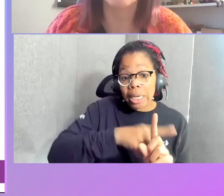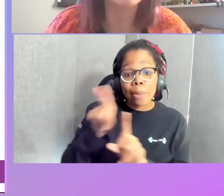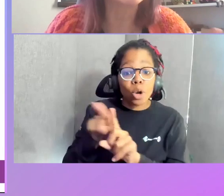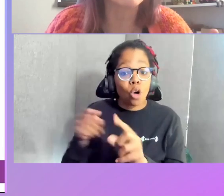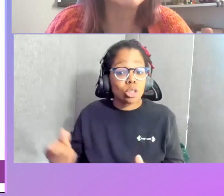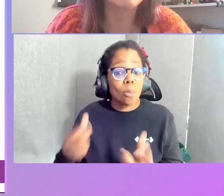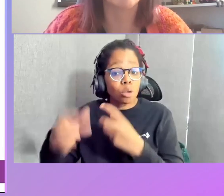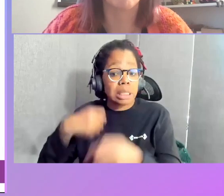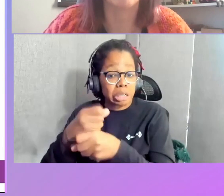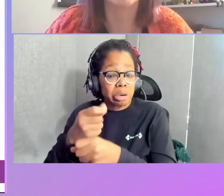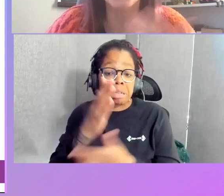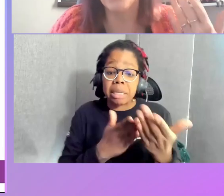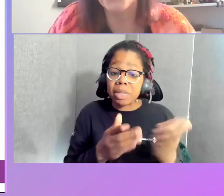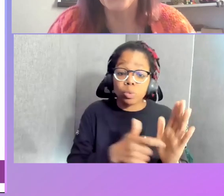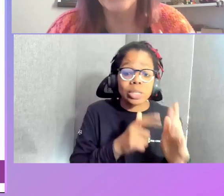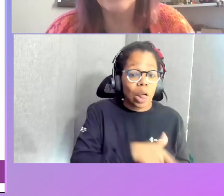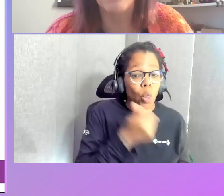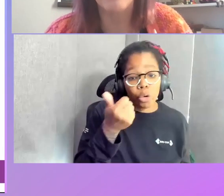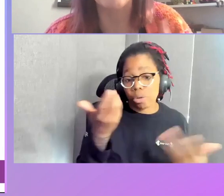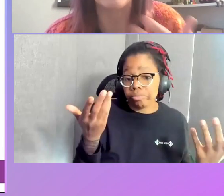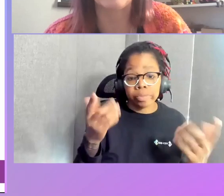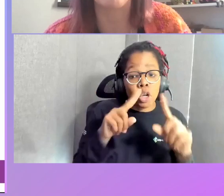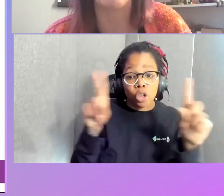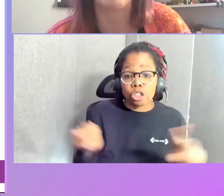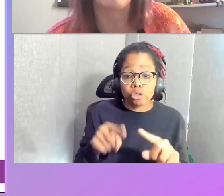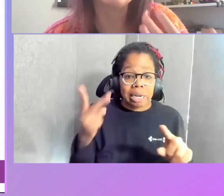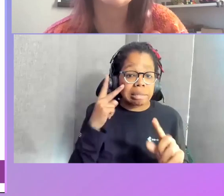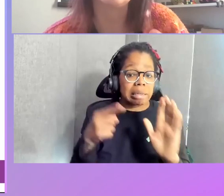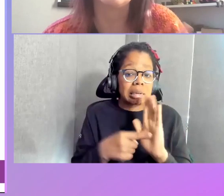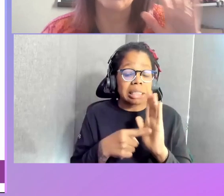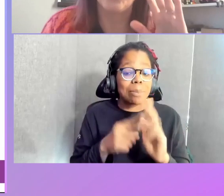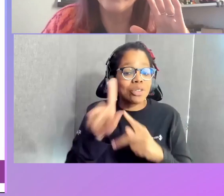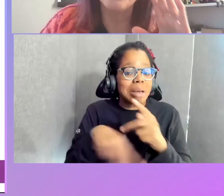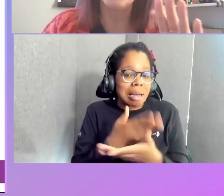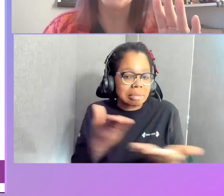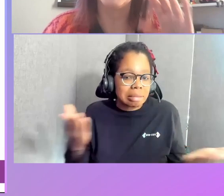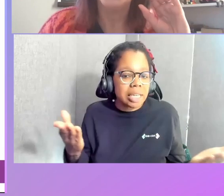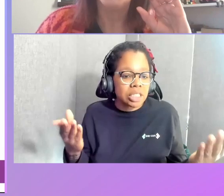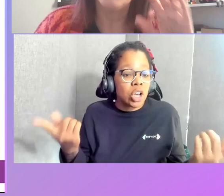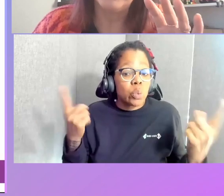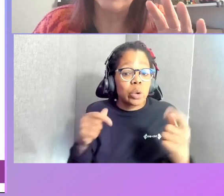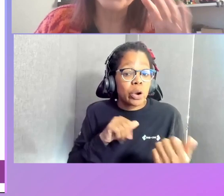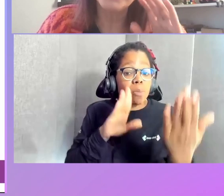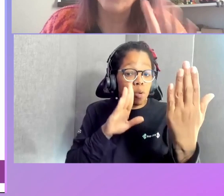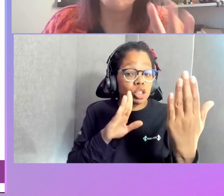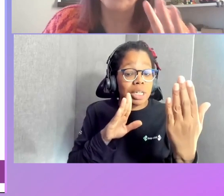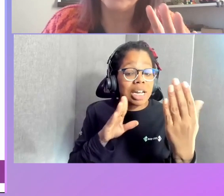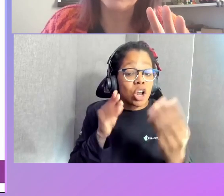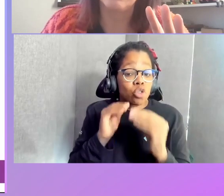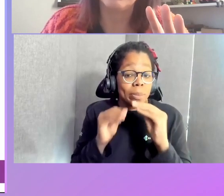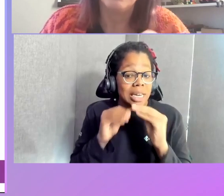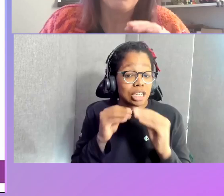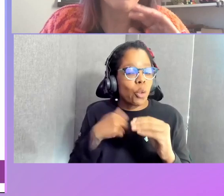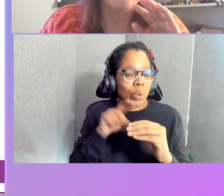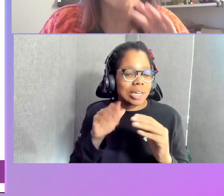multi-year. Some things are going to take longer. So on the screen, I have an example of the kinds of things that when we're approaching remediation that we